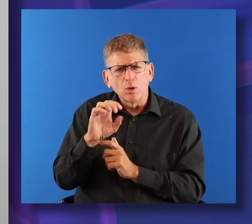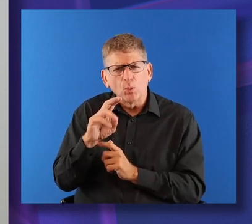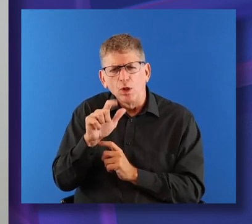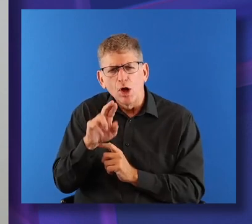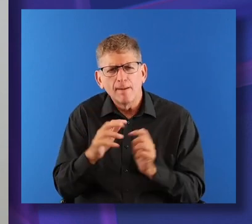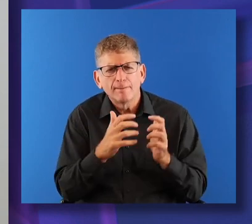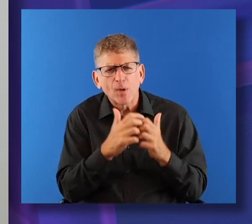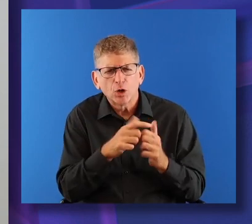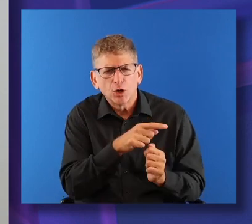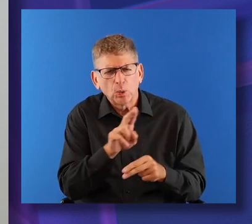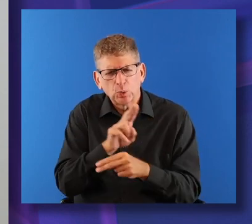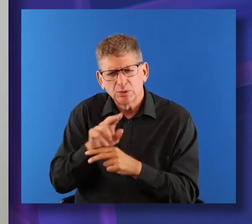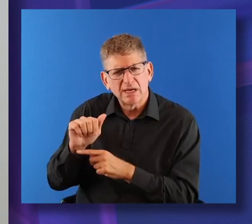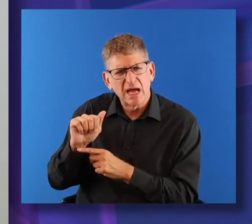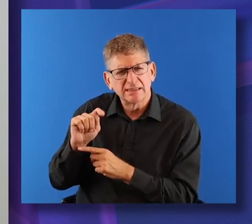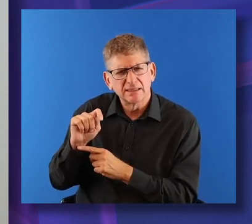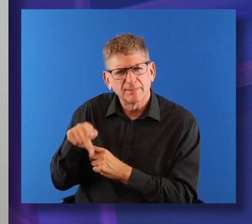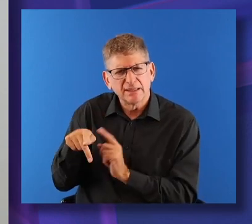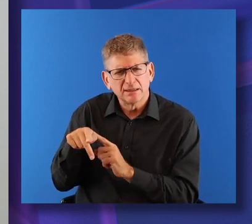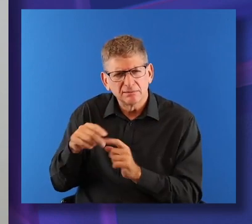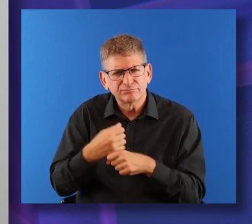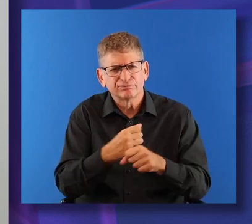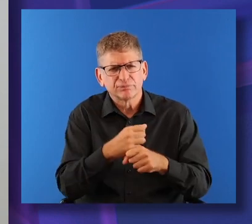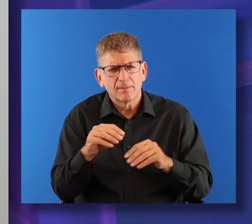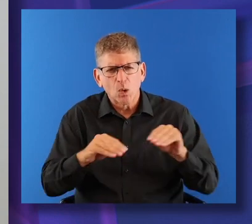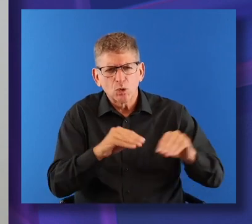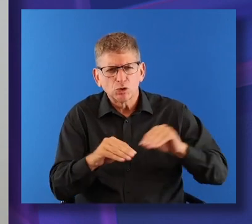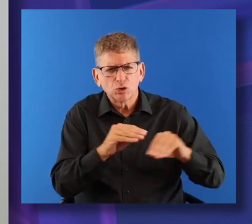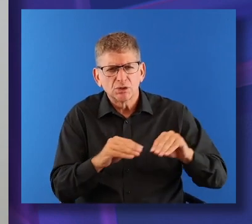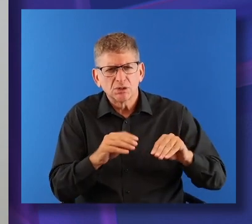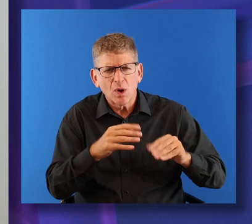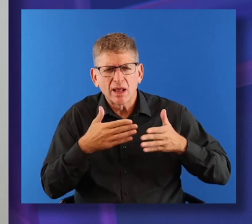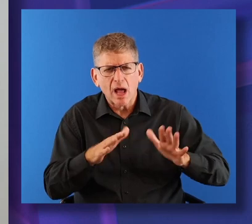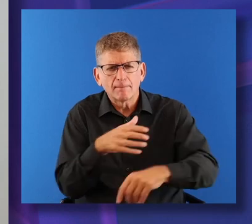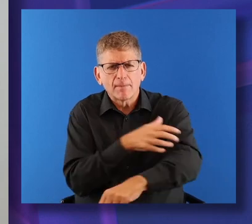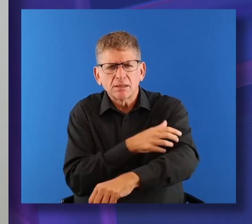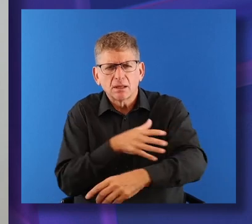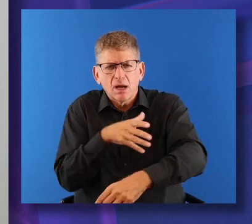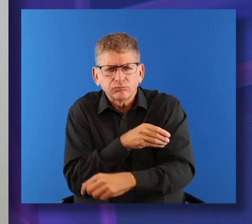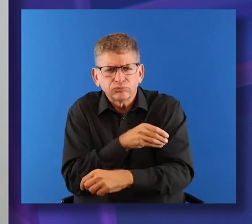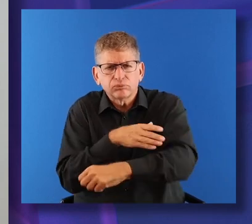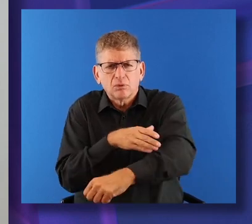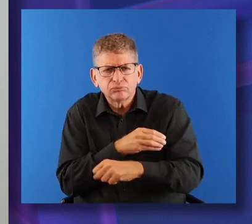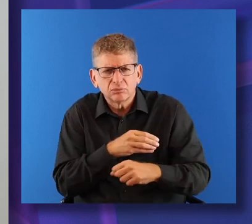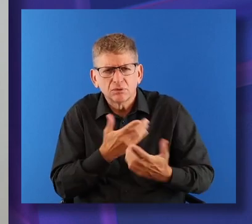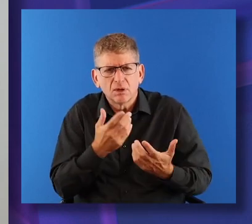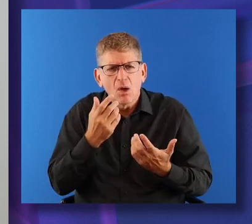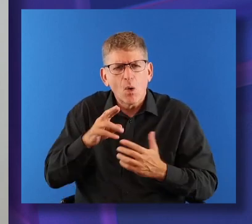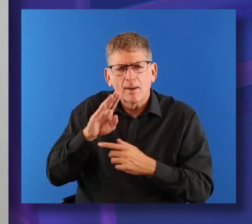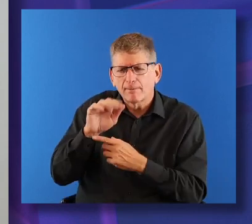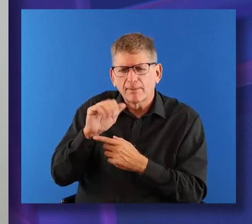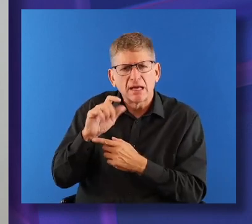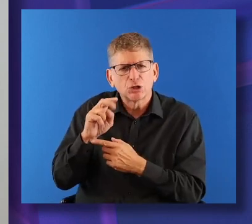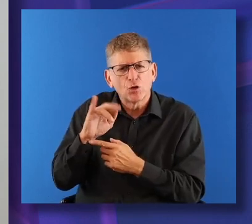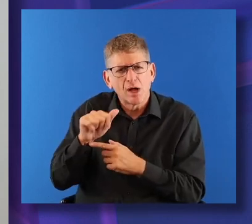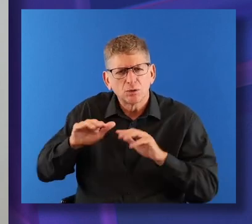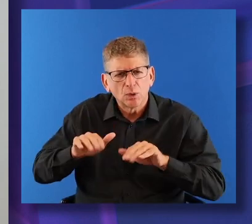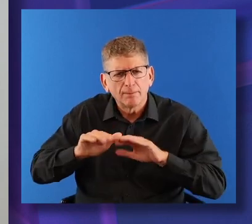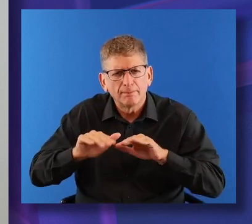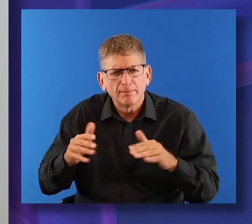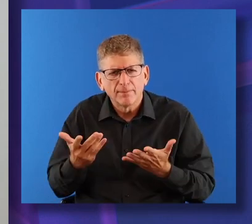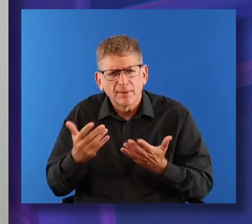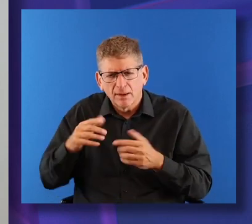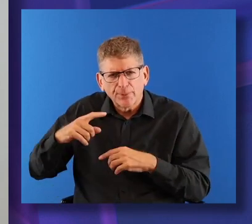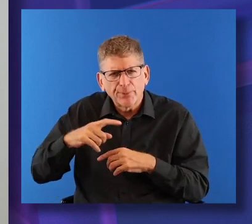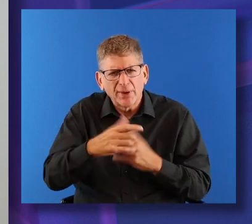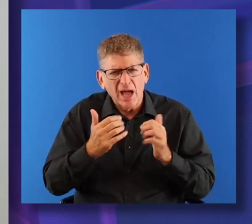muscle contraction or bacterial swimming? And how does ribosome synthesize proteins according to the information